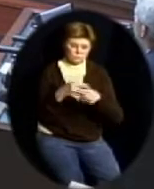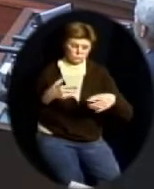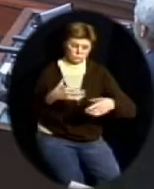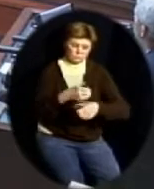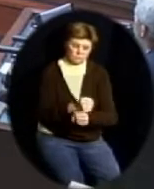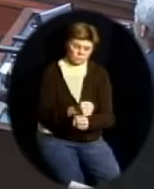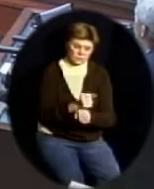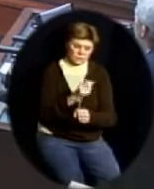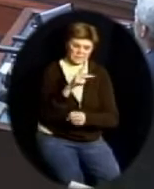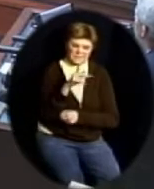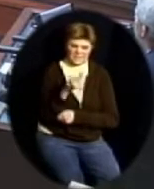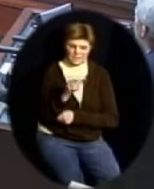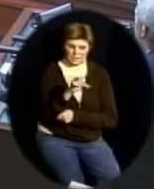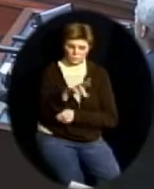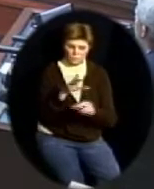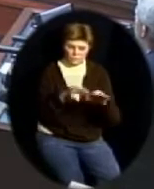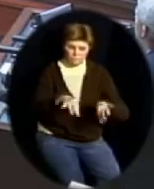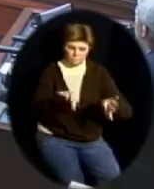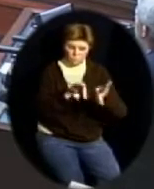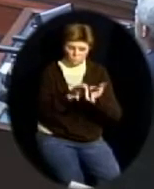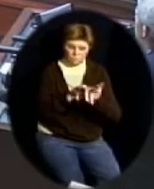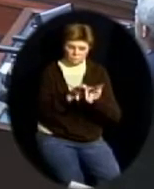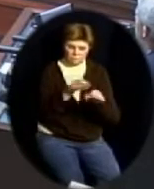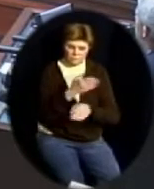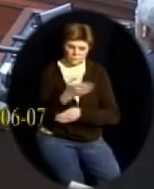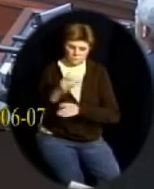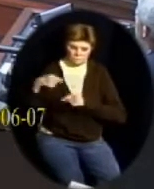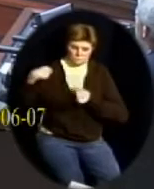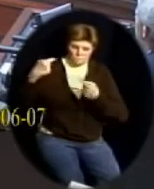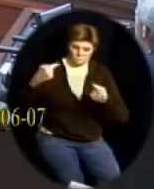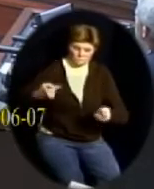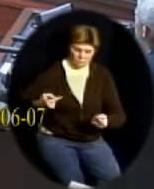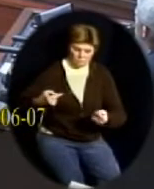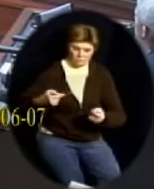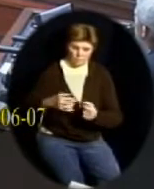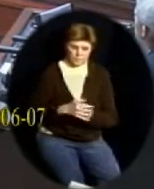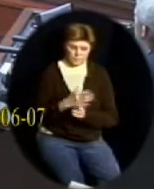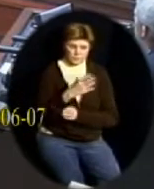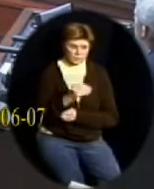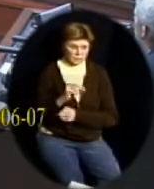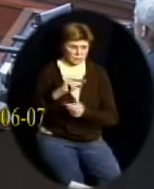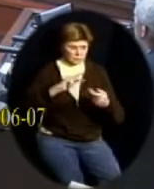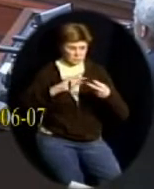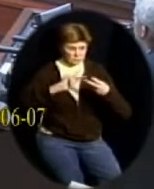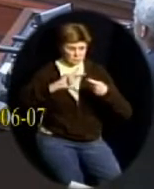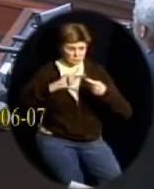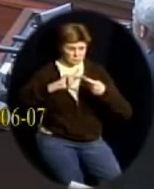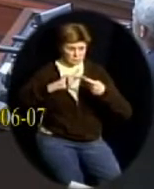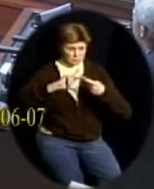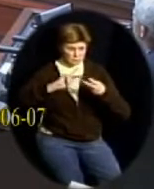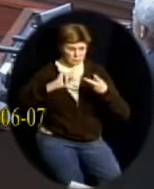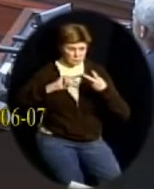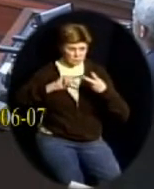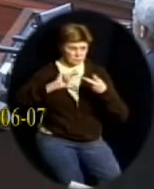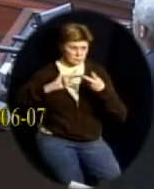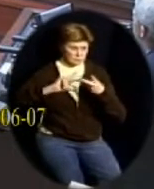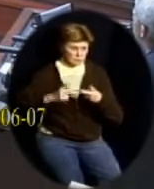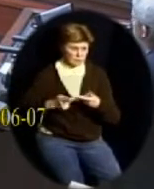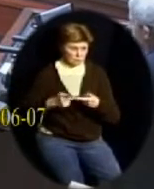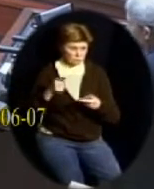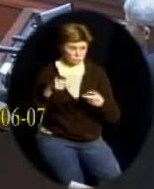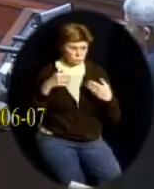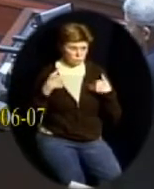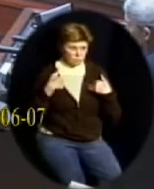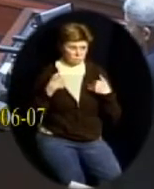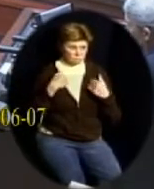point. Secondly, you have, and we'll hear before you, some potential options that staff have